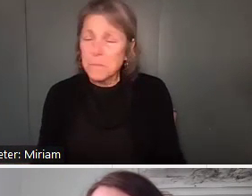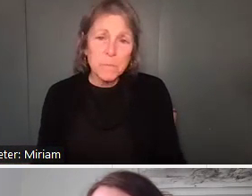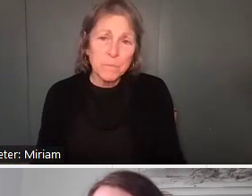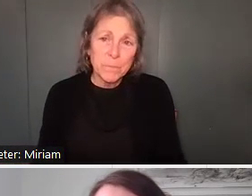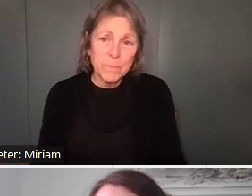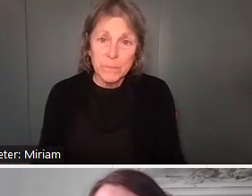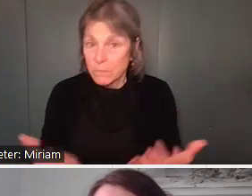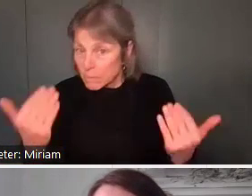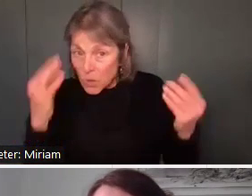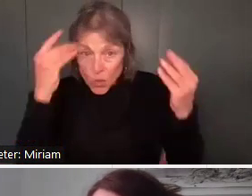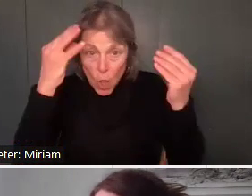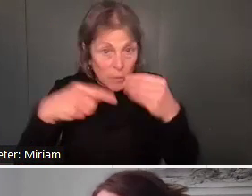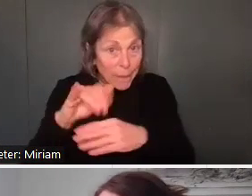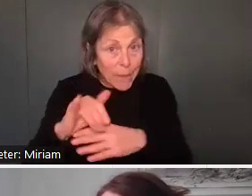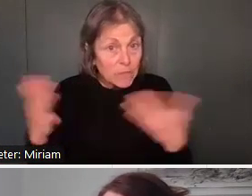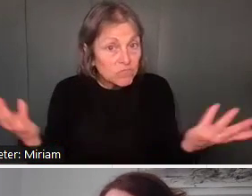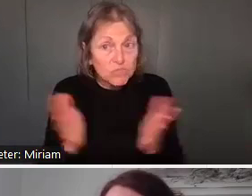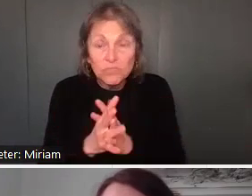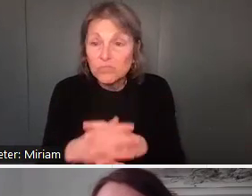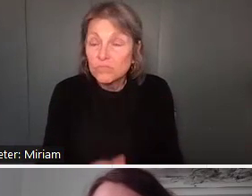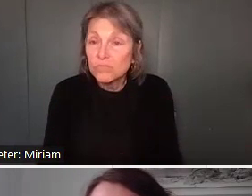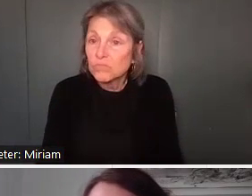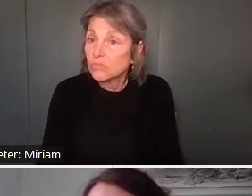Thoughts on that?